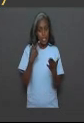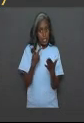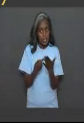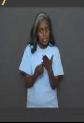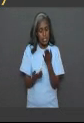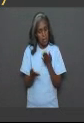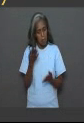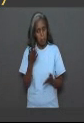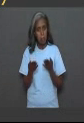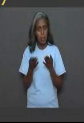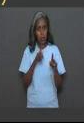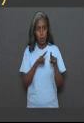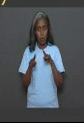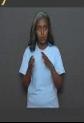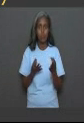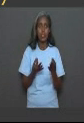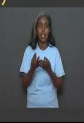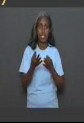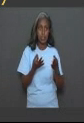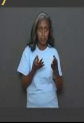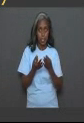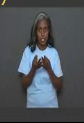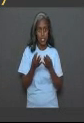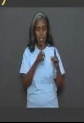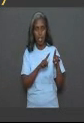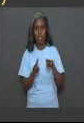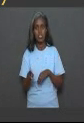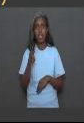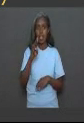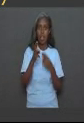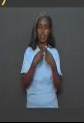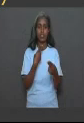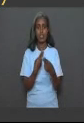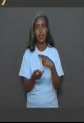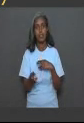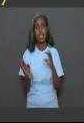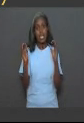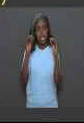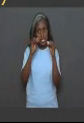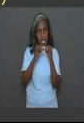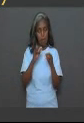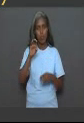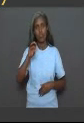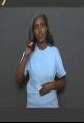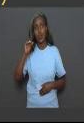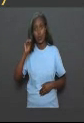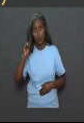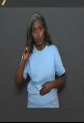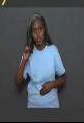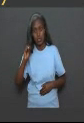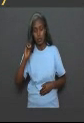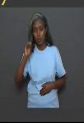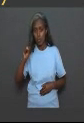This may also be expressed as r times the sum of the